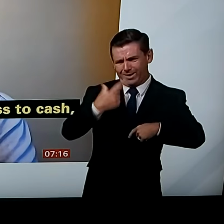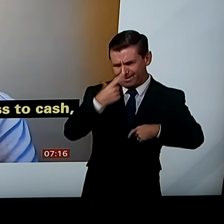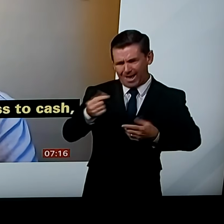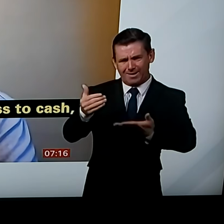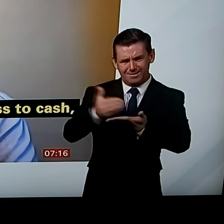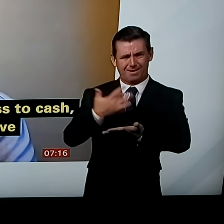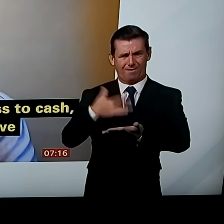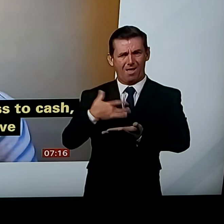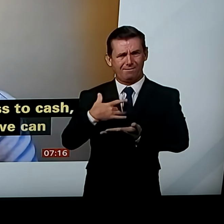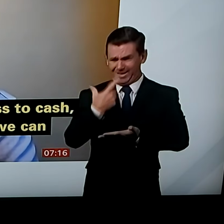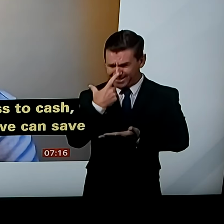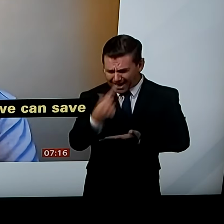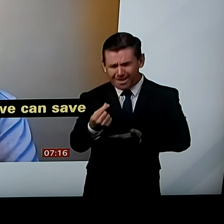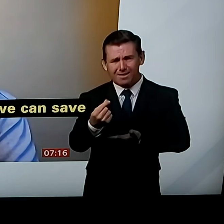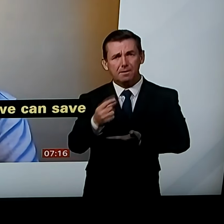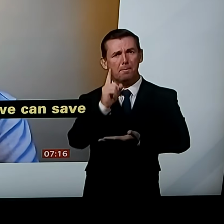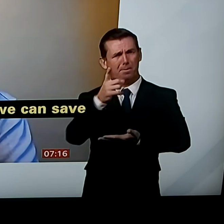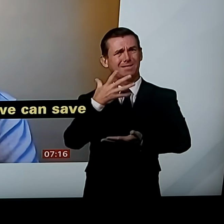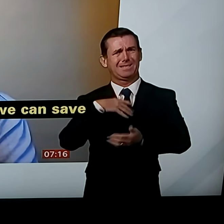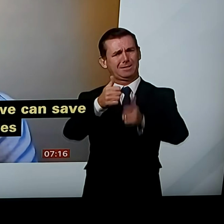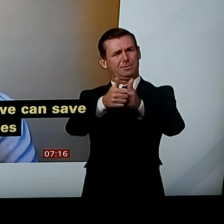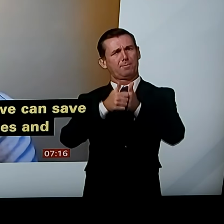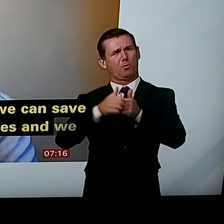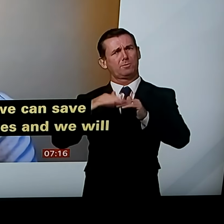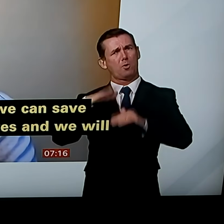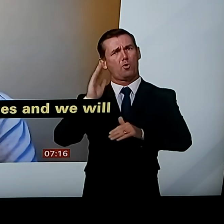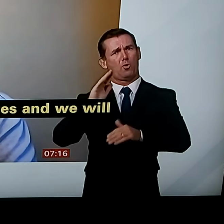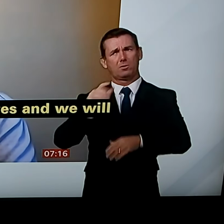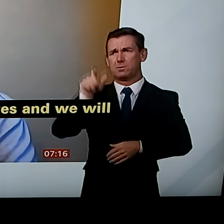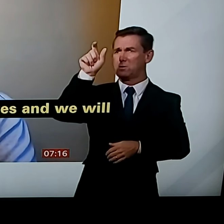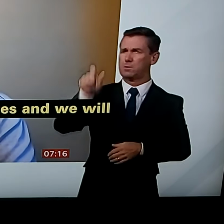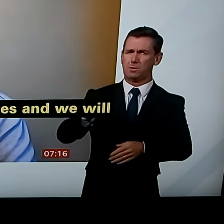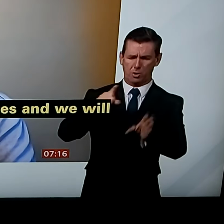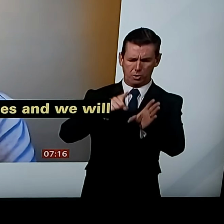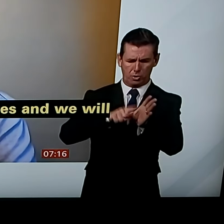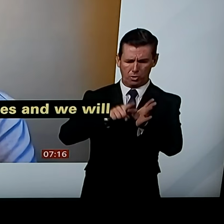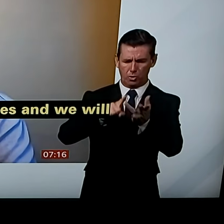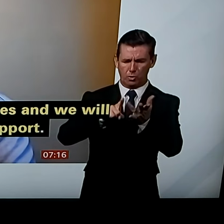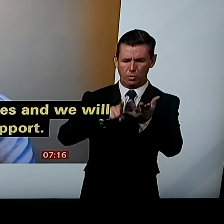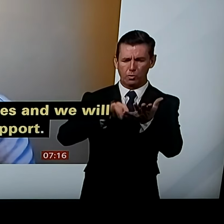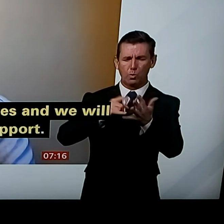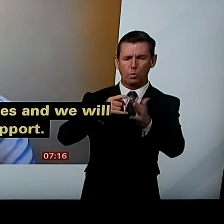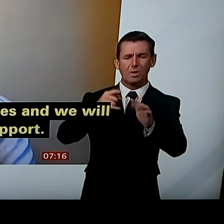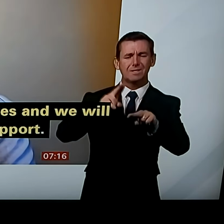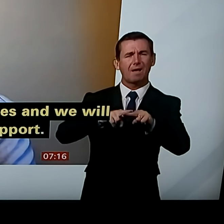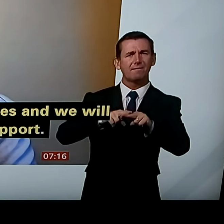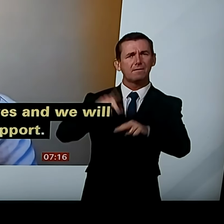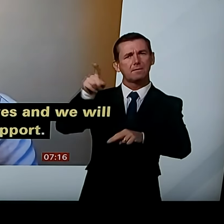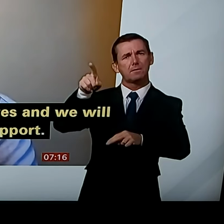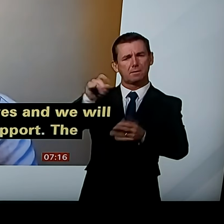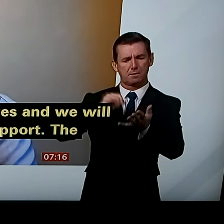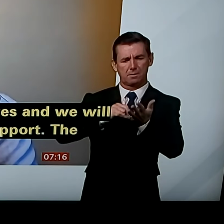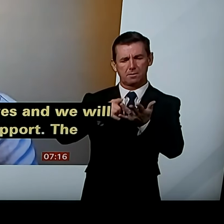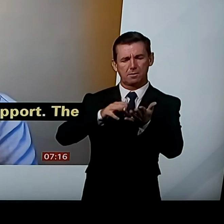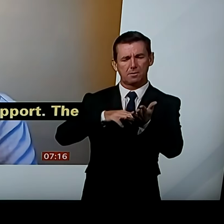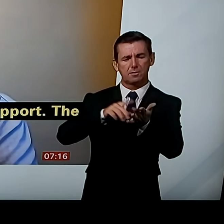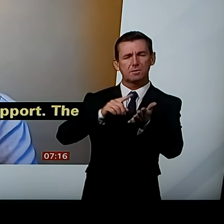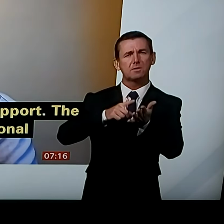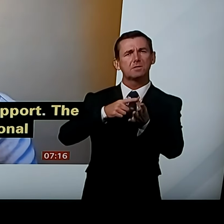but we need more support. Yussef, the president of the National Society of the Somali Red Crescent, basically said, you know,